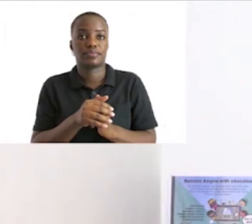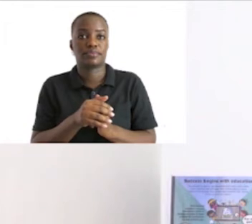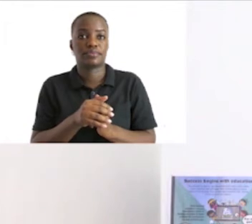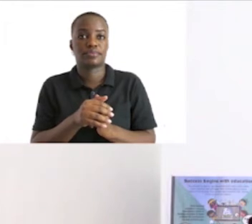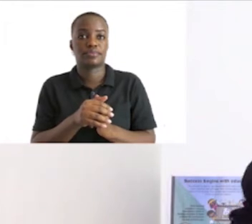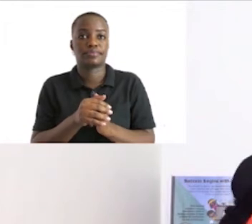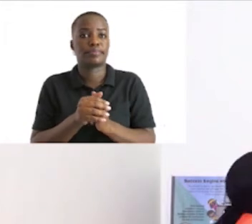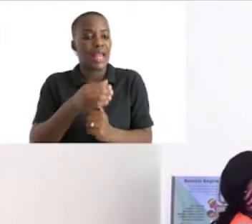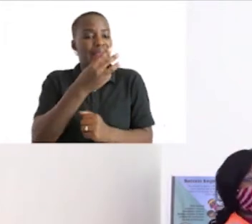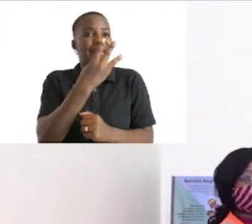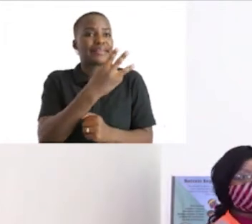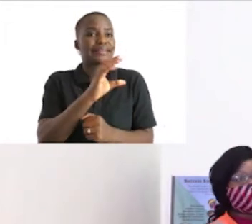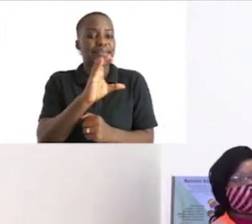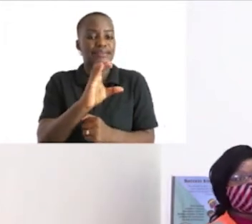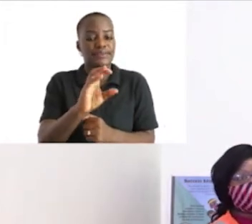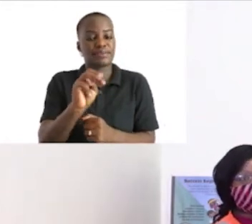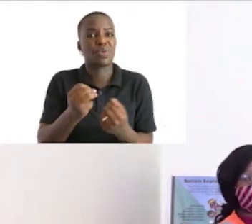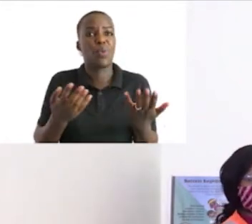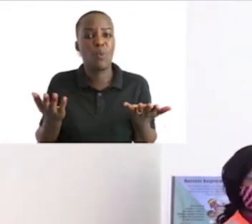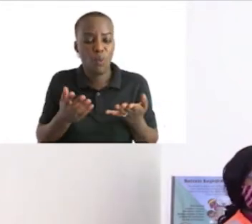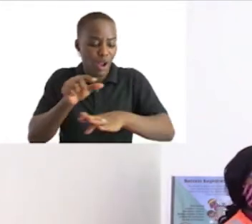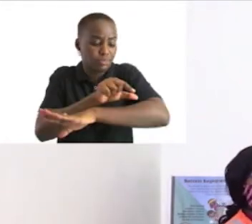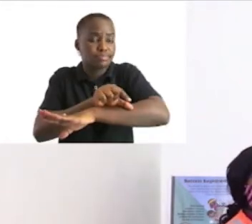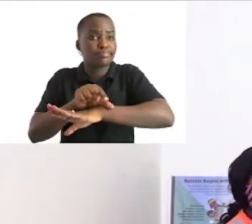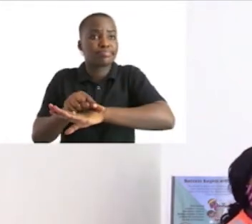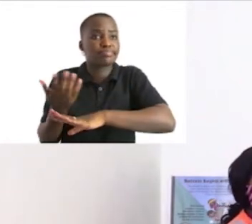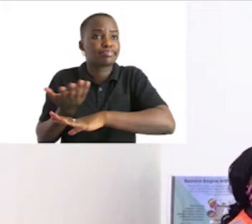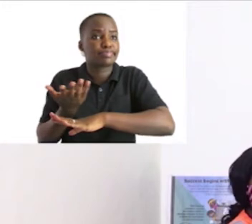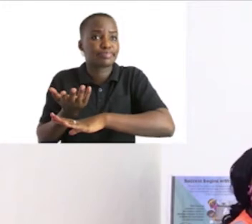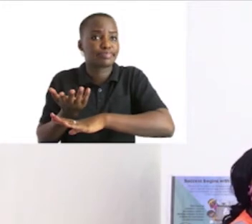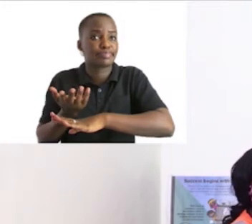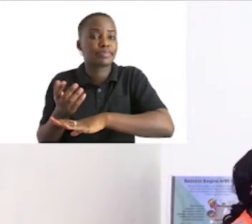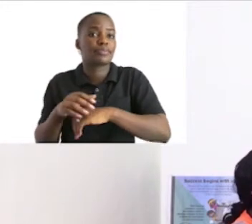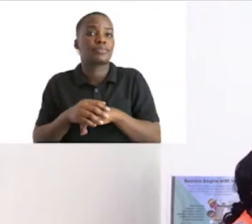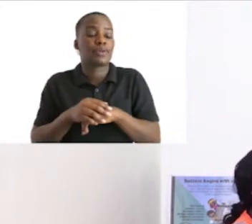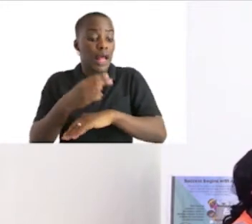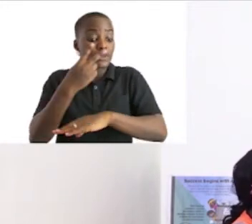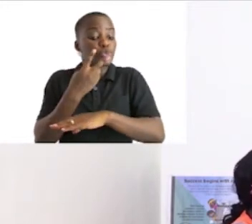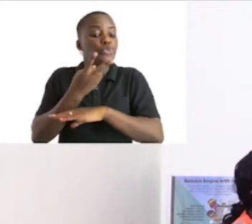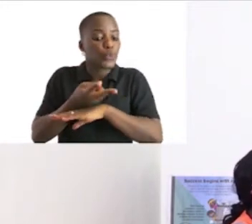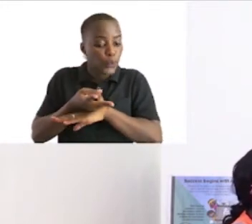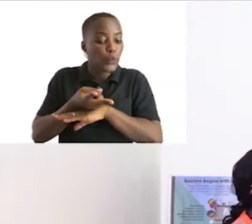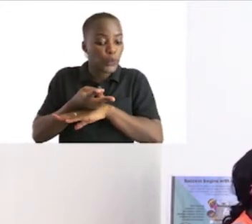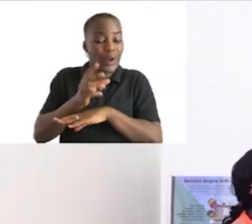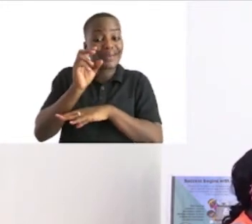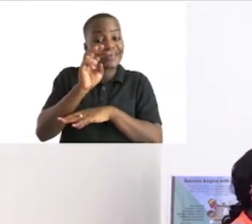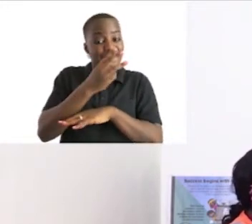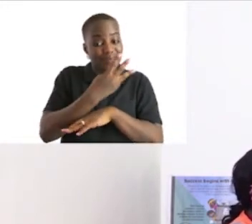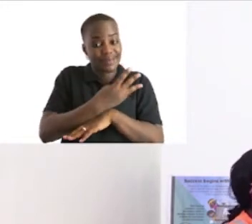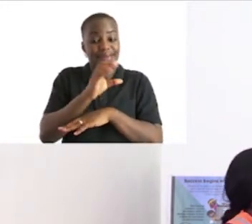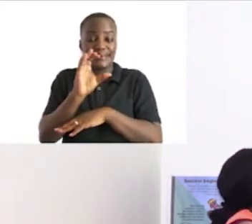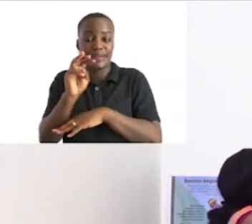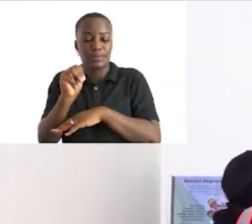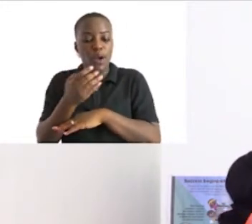And with looking, or by looking at your ruler, you will be able to see how 3 centimeters would look